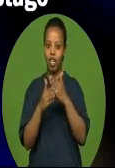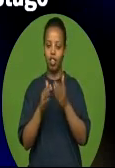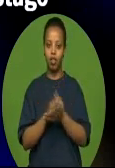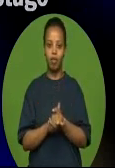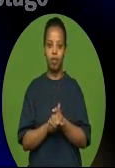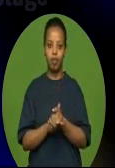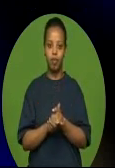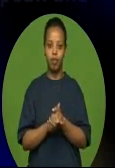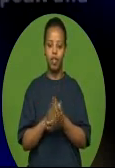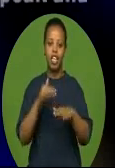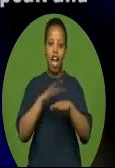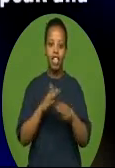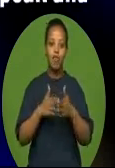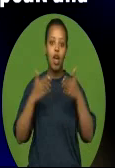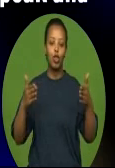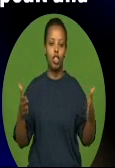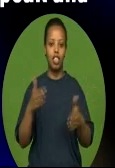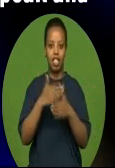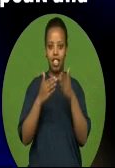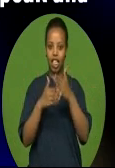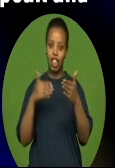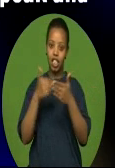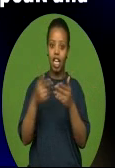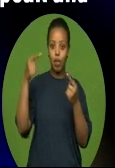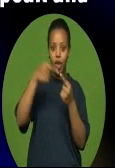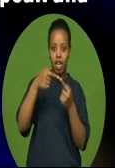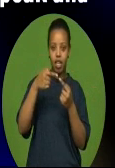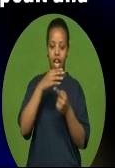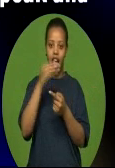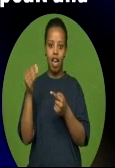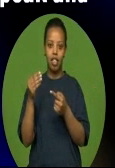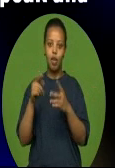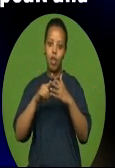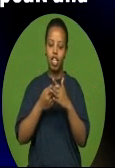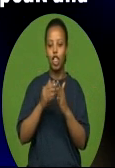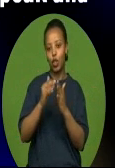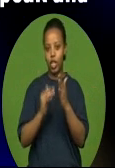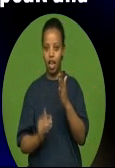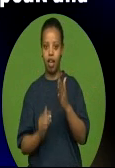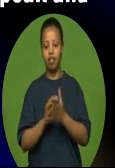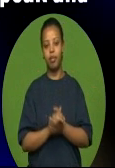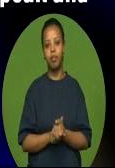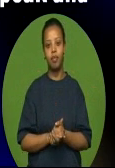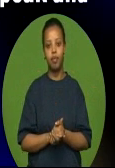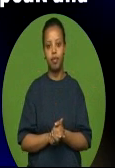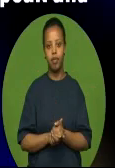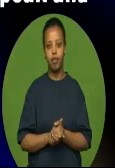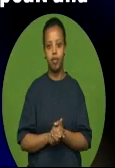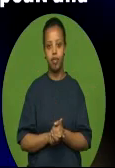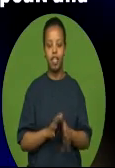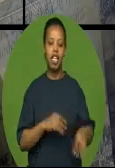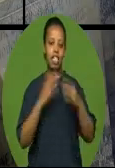stage. At maturity stage, it reaches a peak and begins to decline.